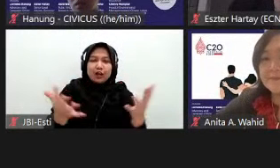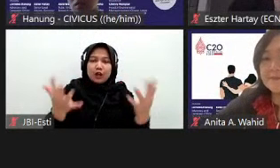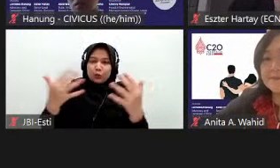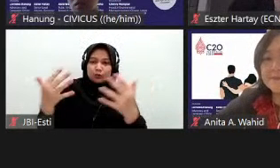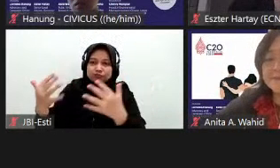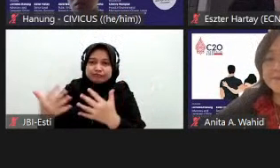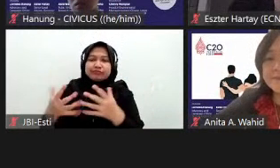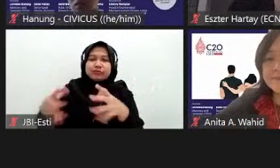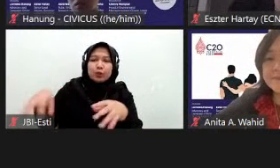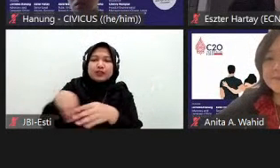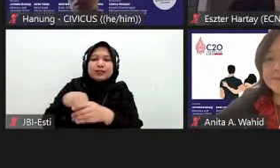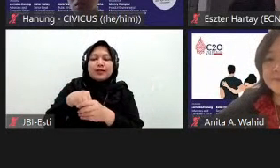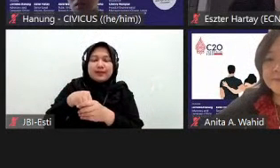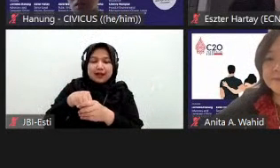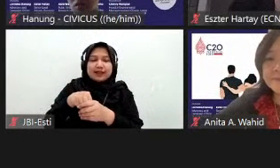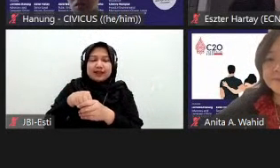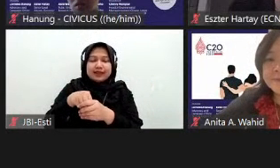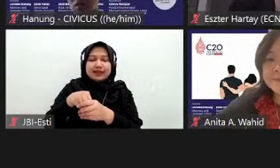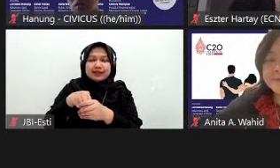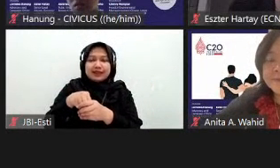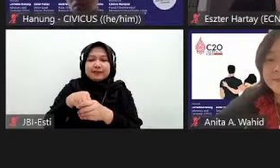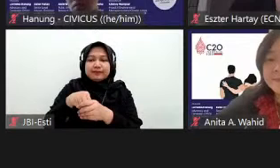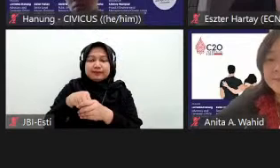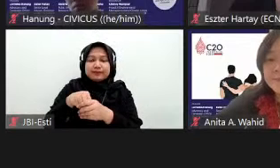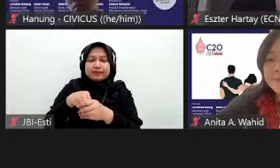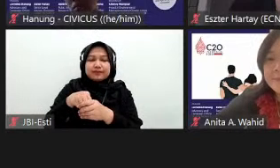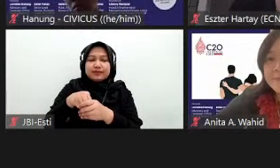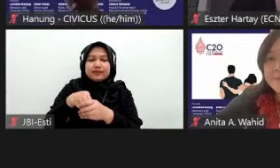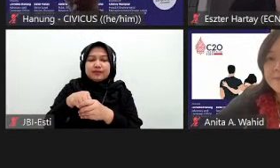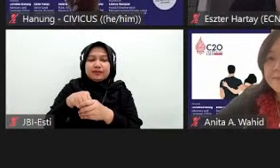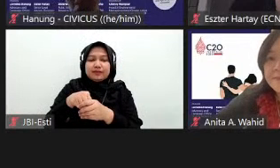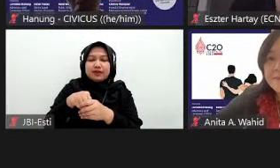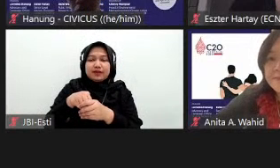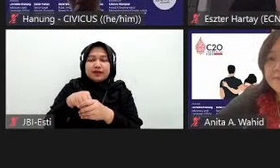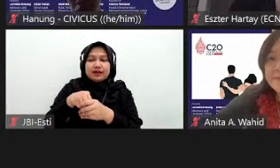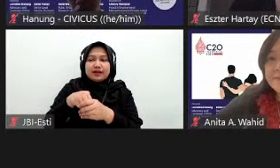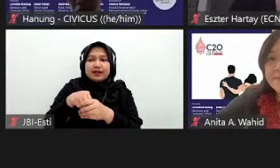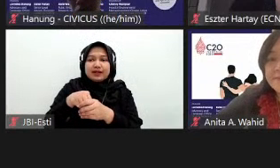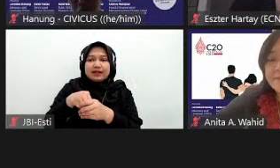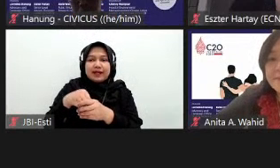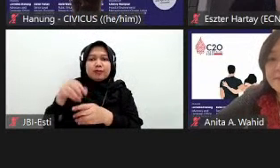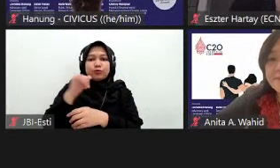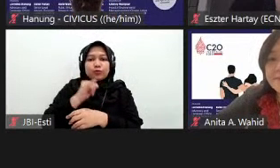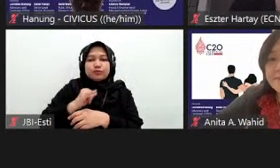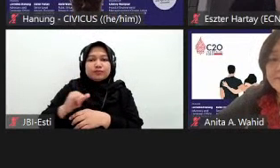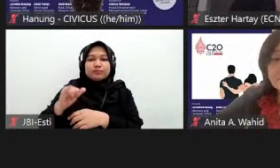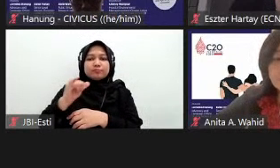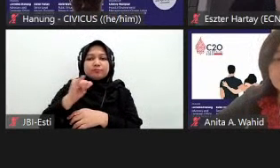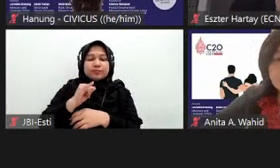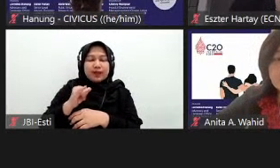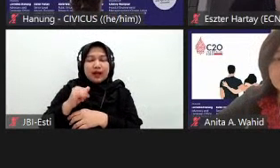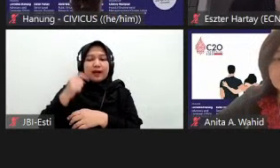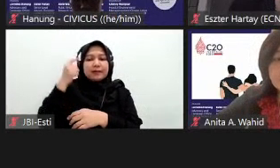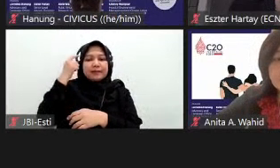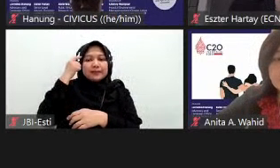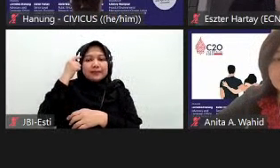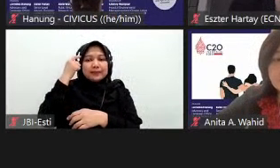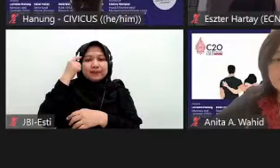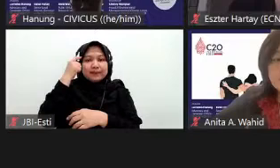The objective is to involve ourselves, and together we are formulated the